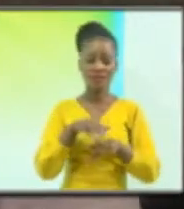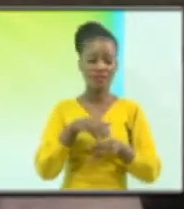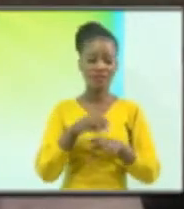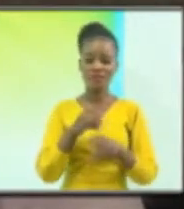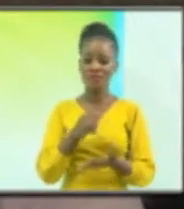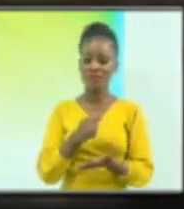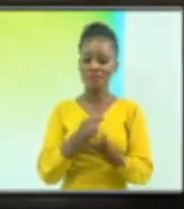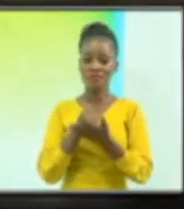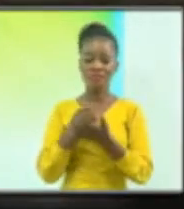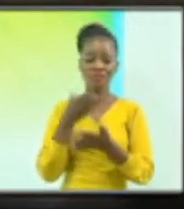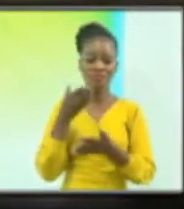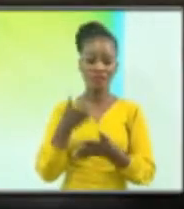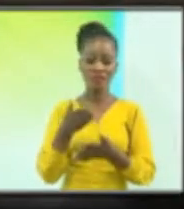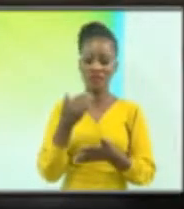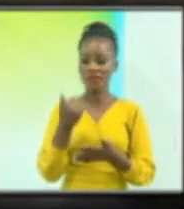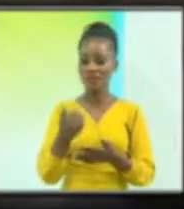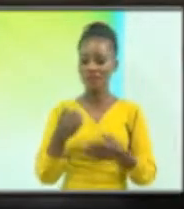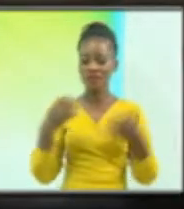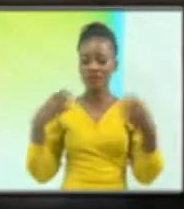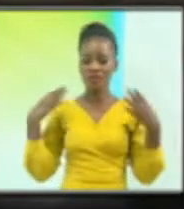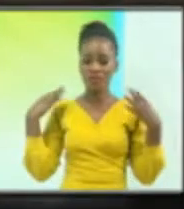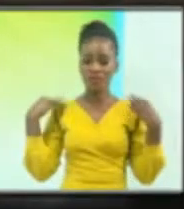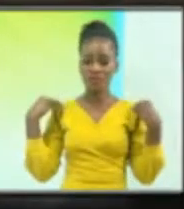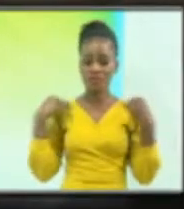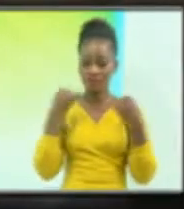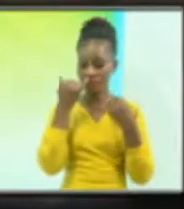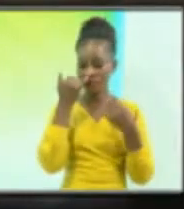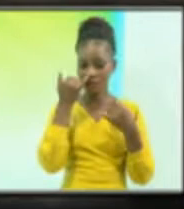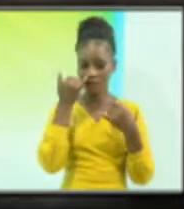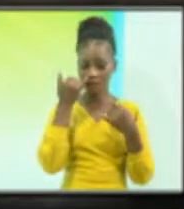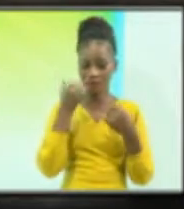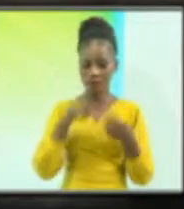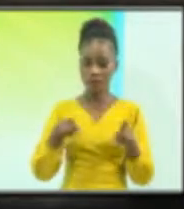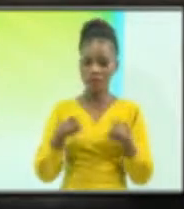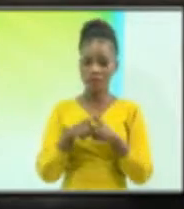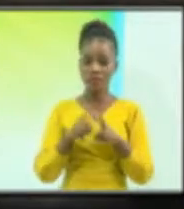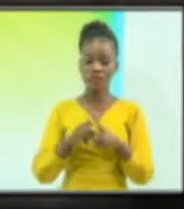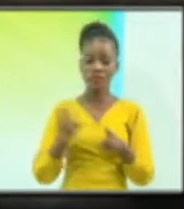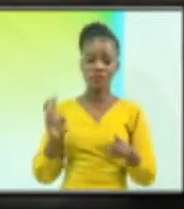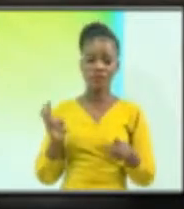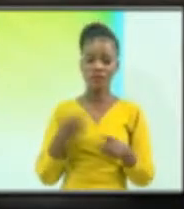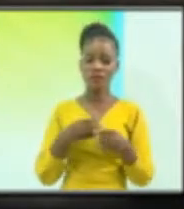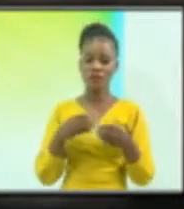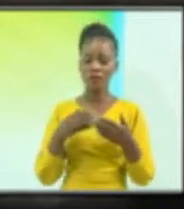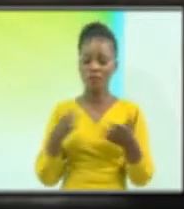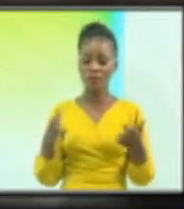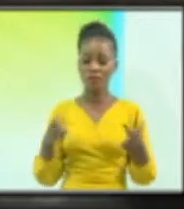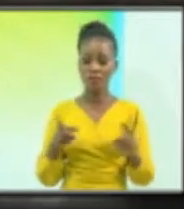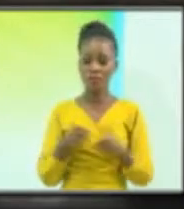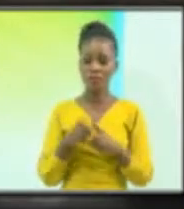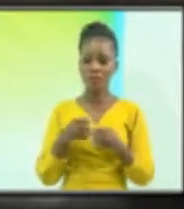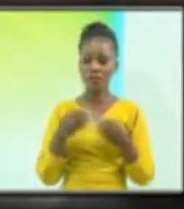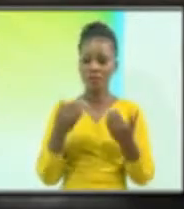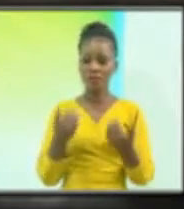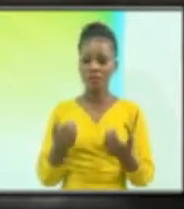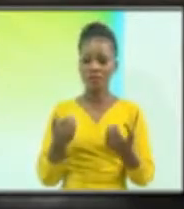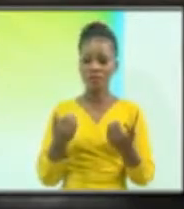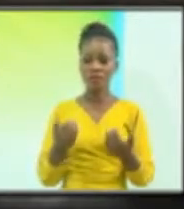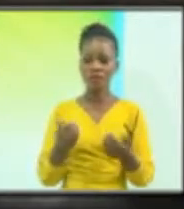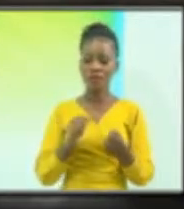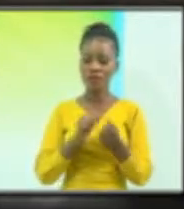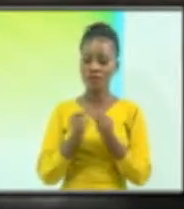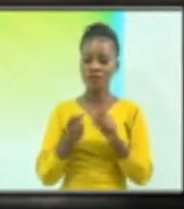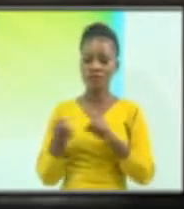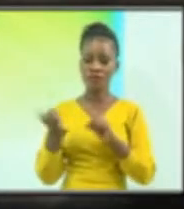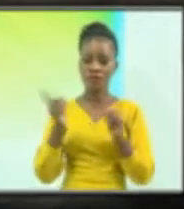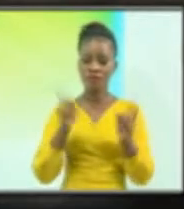maybe. Somebody there, know my passport. Although we opened up a call center now, which tries